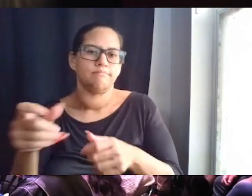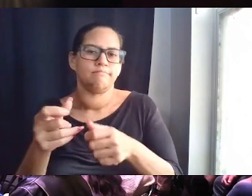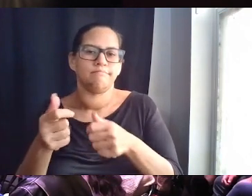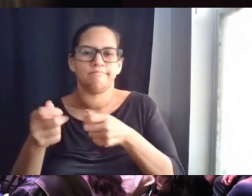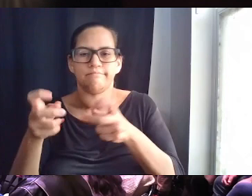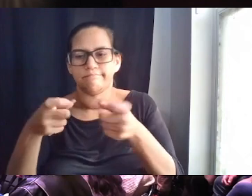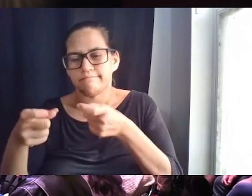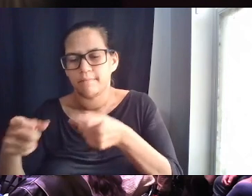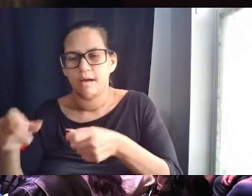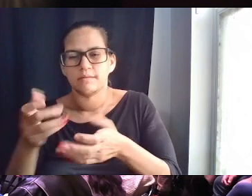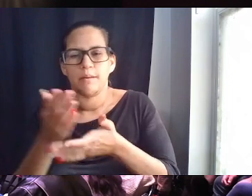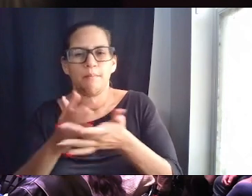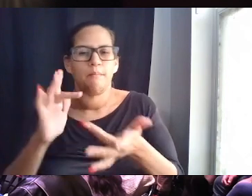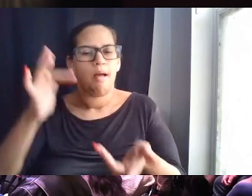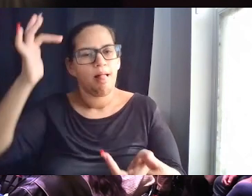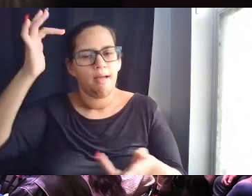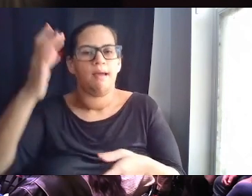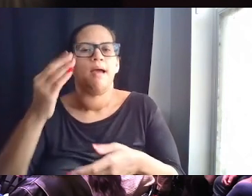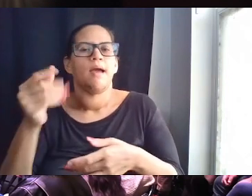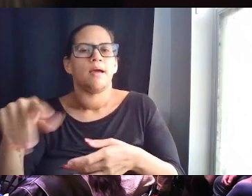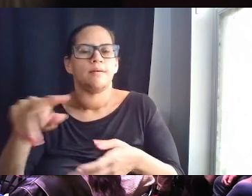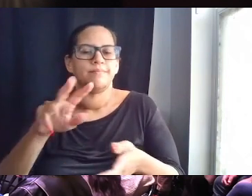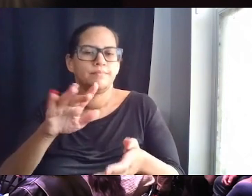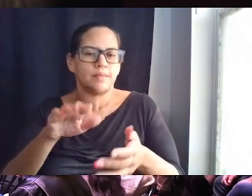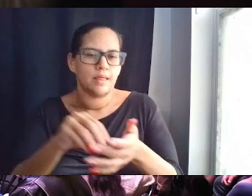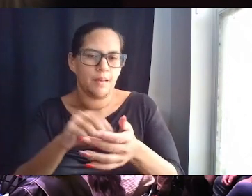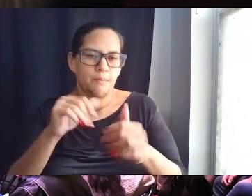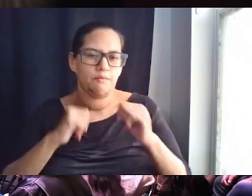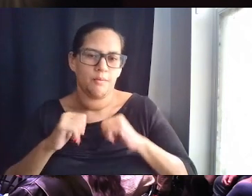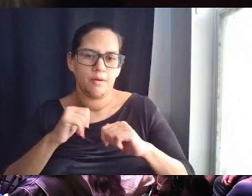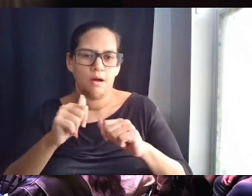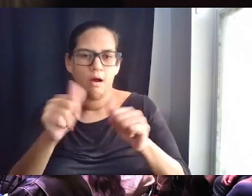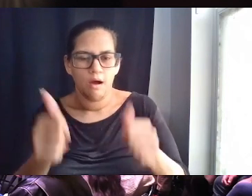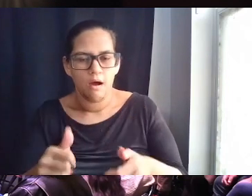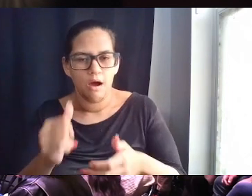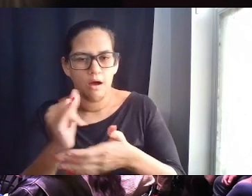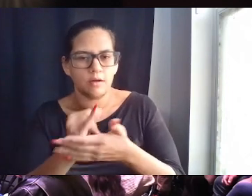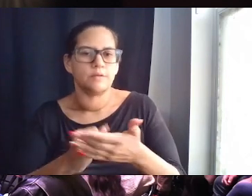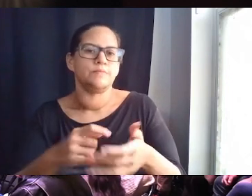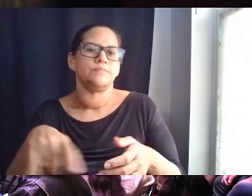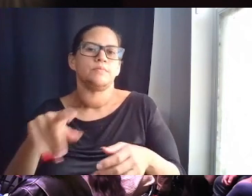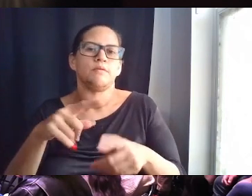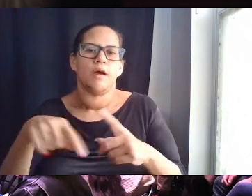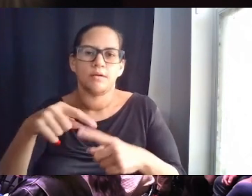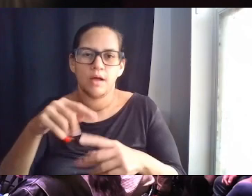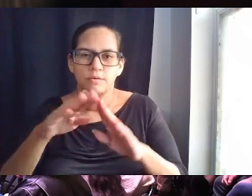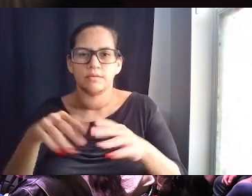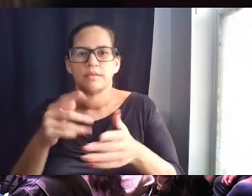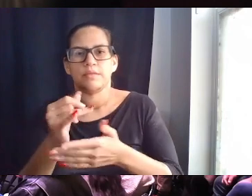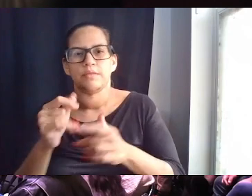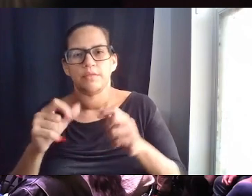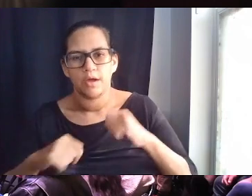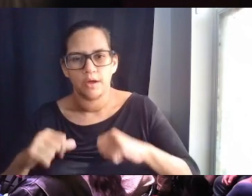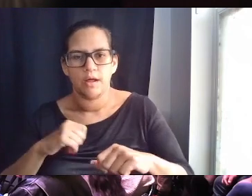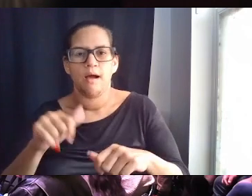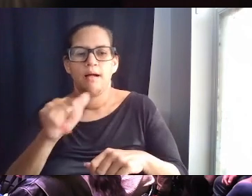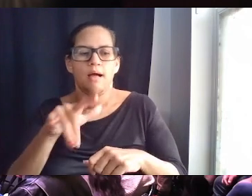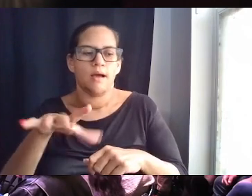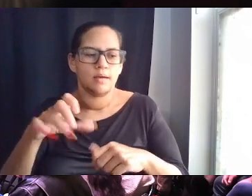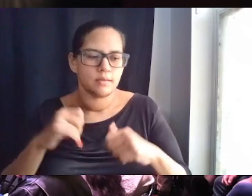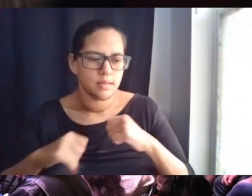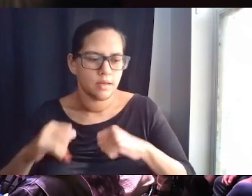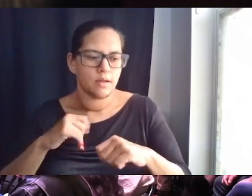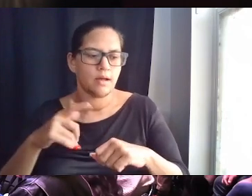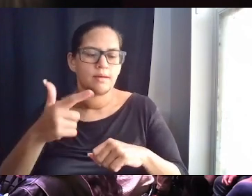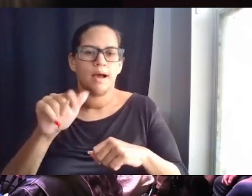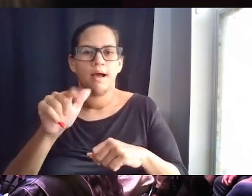produced at the John F. Kennedy Center for the Performing Arts, Arena Stage, Goodman Theater, Roundhouse Theater, Denver Center, Alliance Theater, Gala Hispanic Theater, South Coast Repertory, La